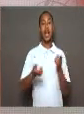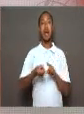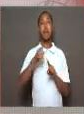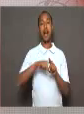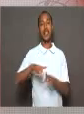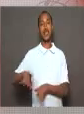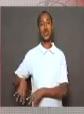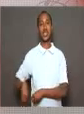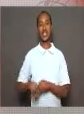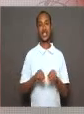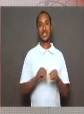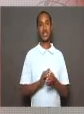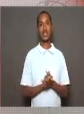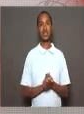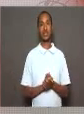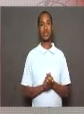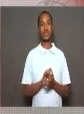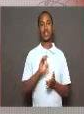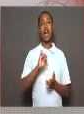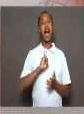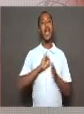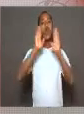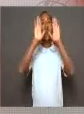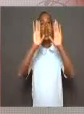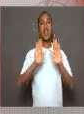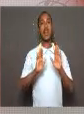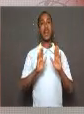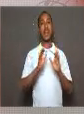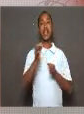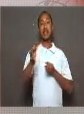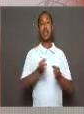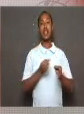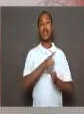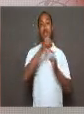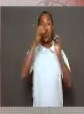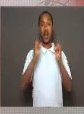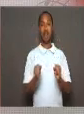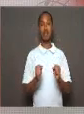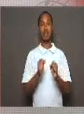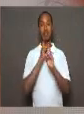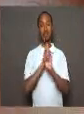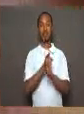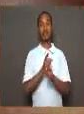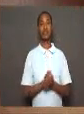Welcome back, students. I wonder what explanations you came up with.